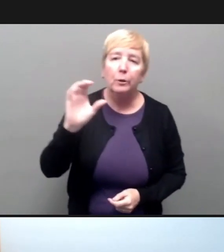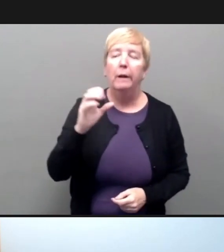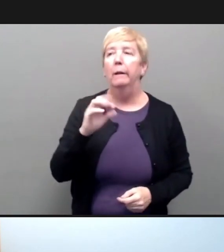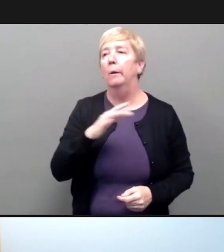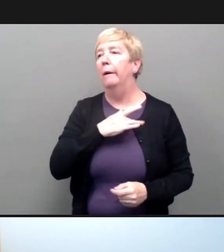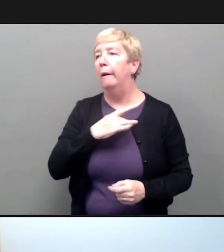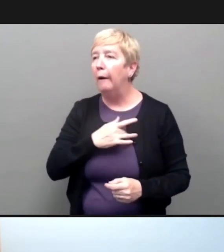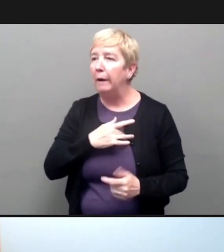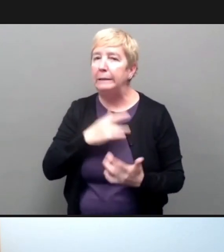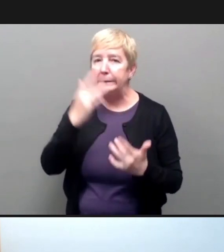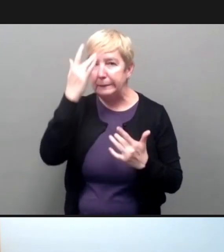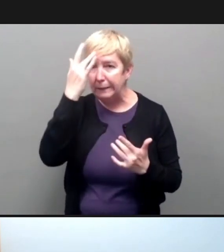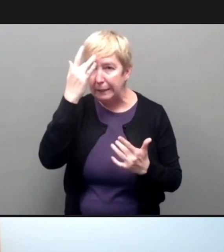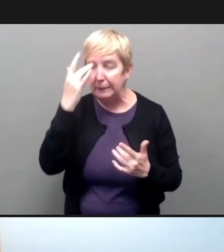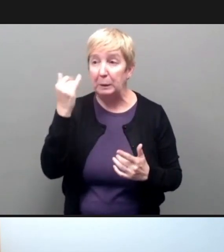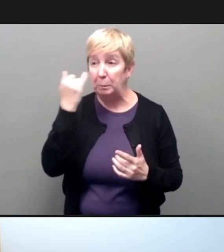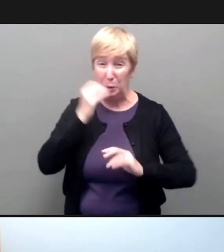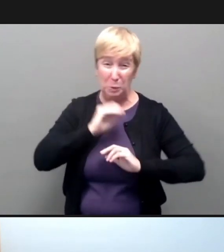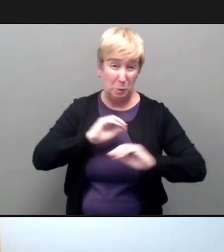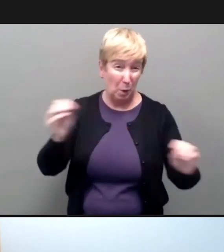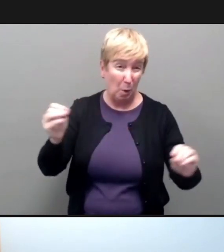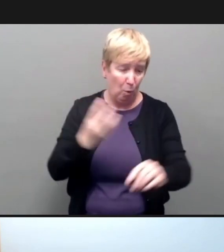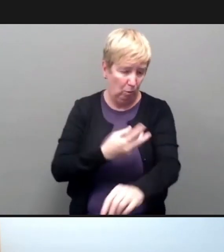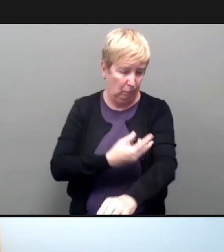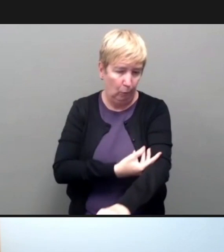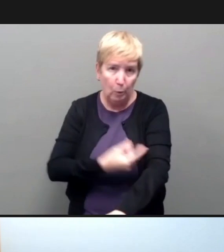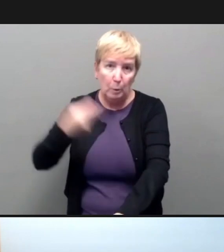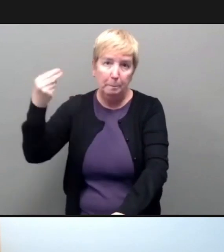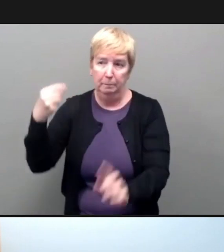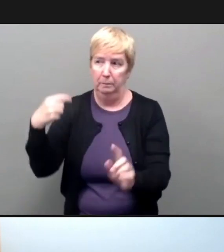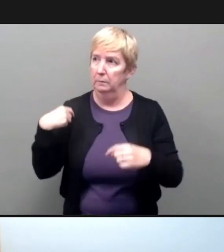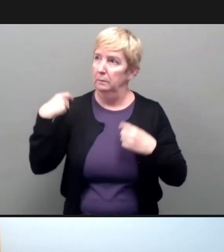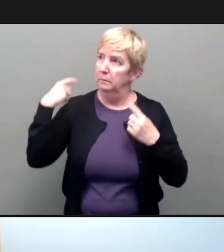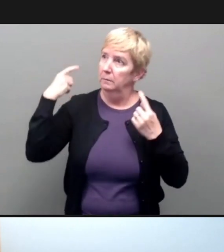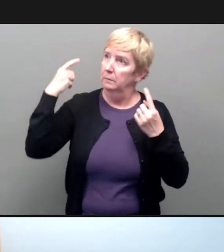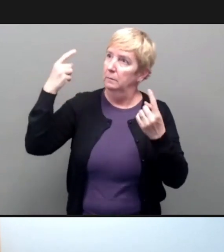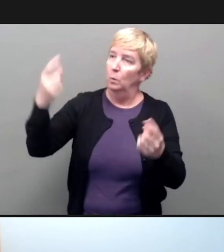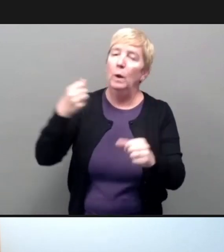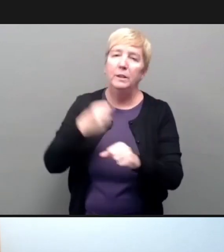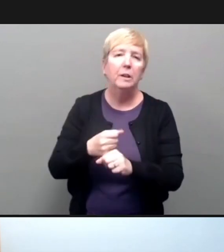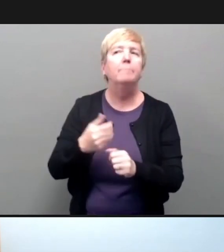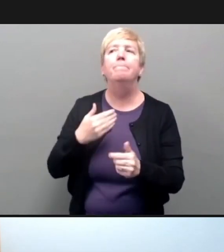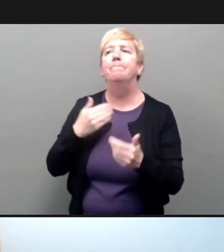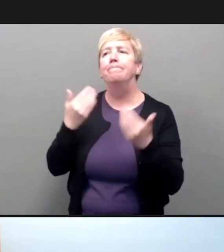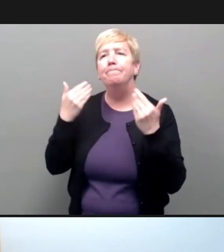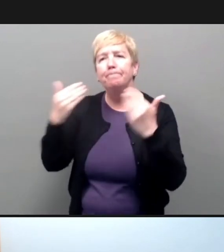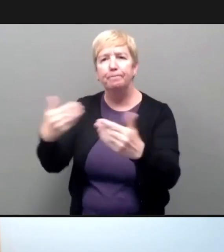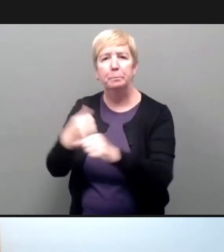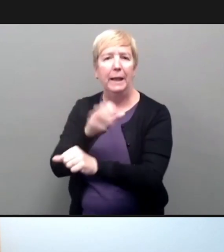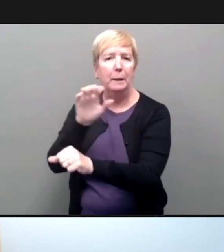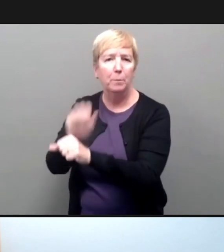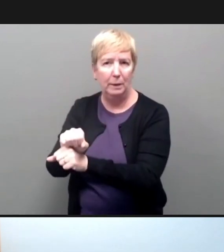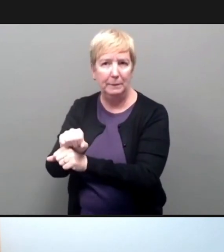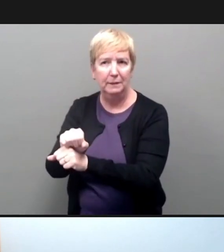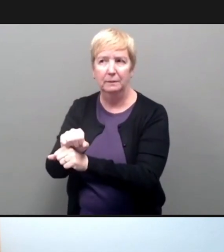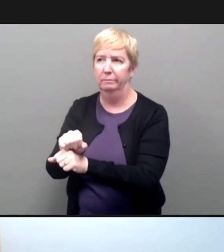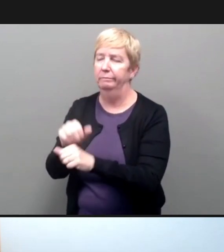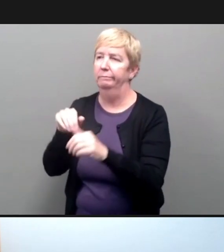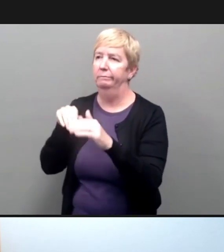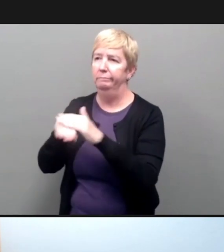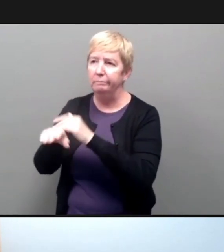haven't had blood tests in over a year, probably ought to get back in and do those. We're seeing an awful lot of people